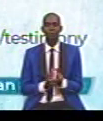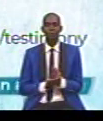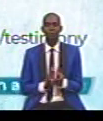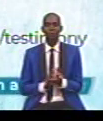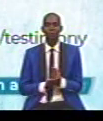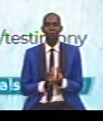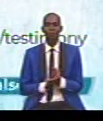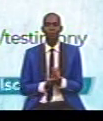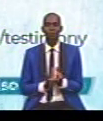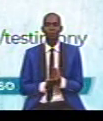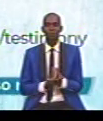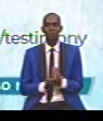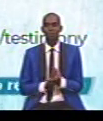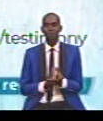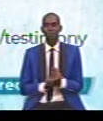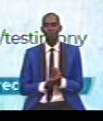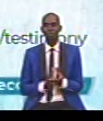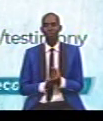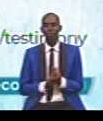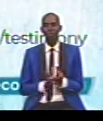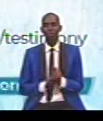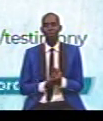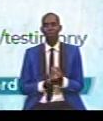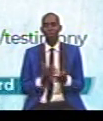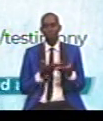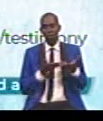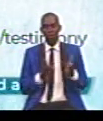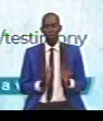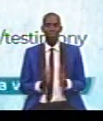Please, just let's bring them out.